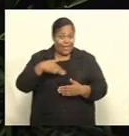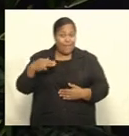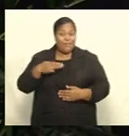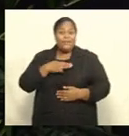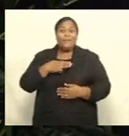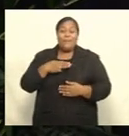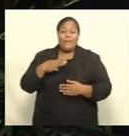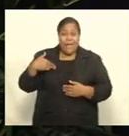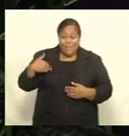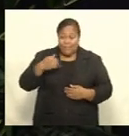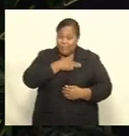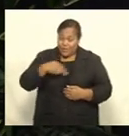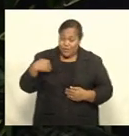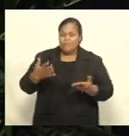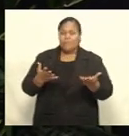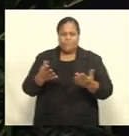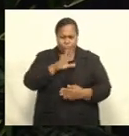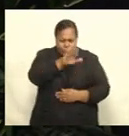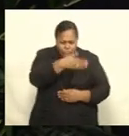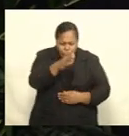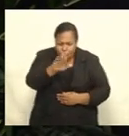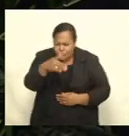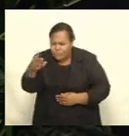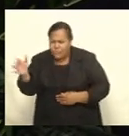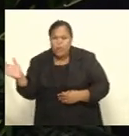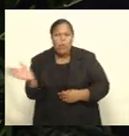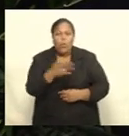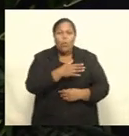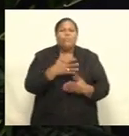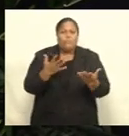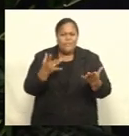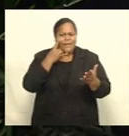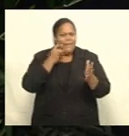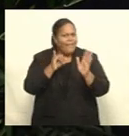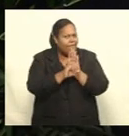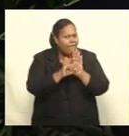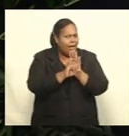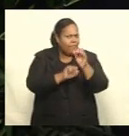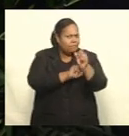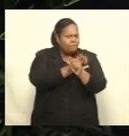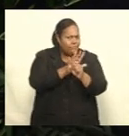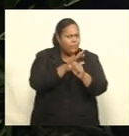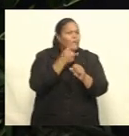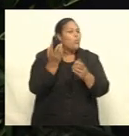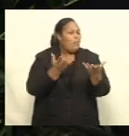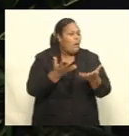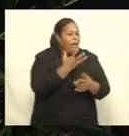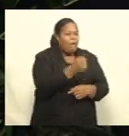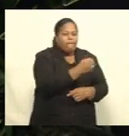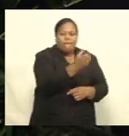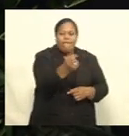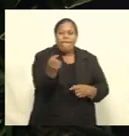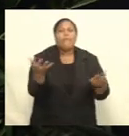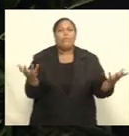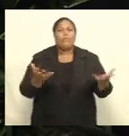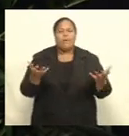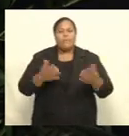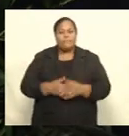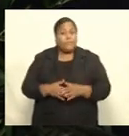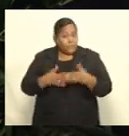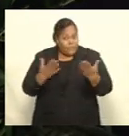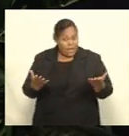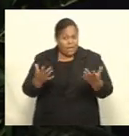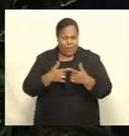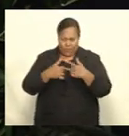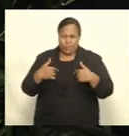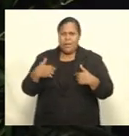and contact tracing for potential COVID-19 cases. Tunrawu is reminding and urging Fijians, right now you still have an